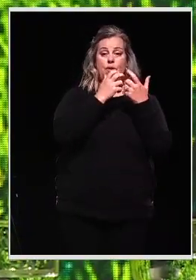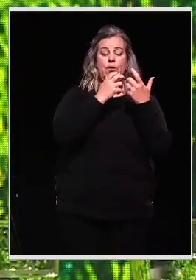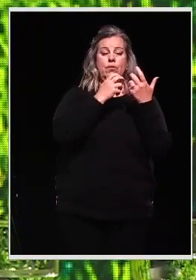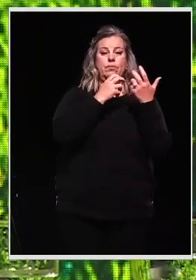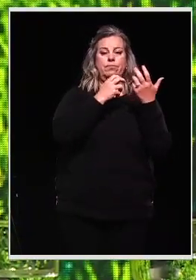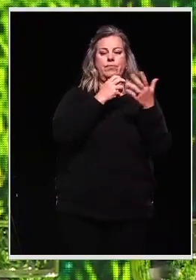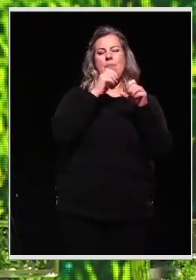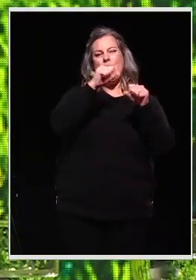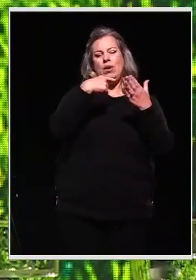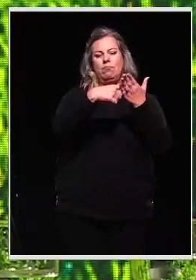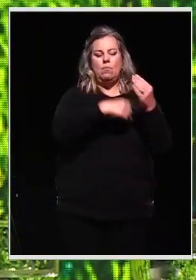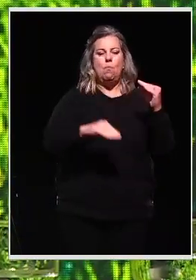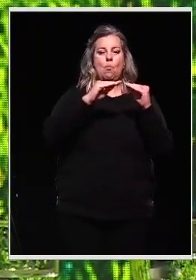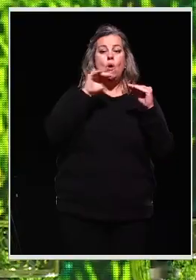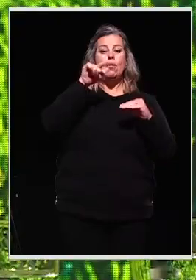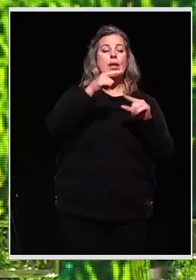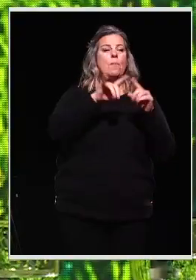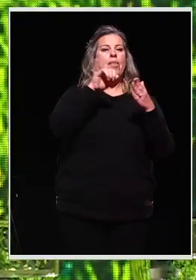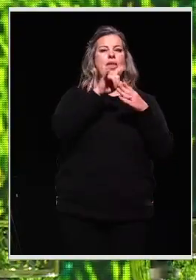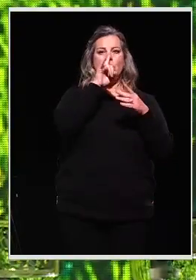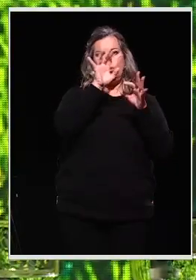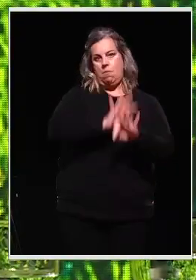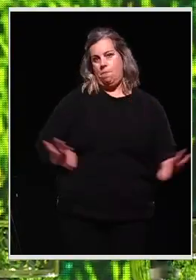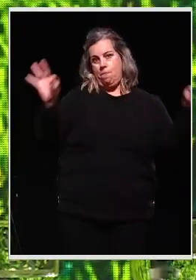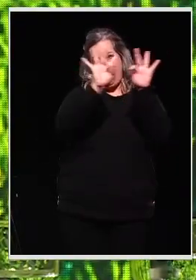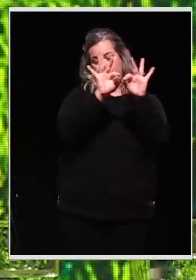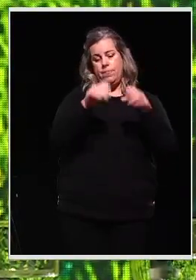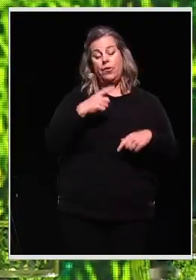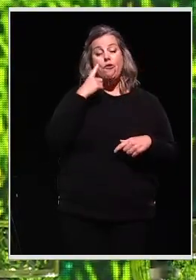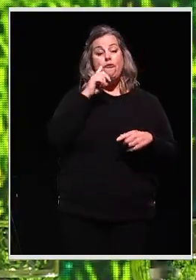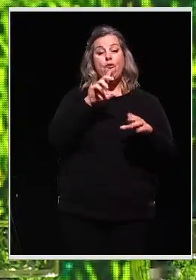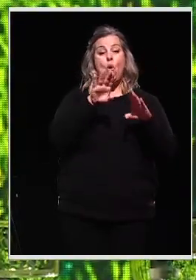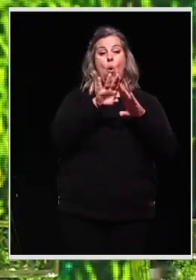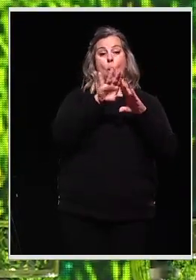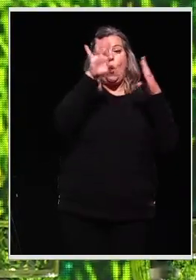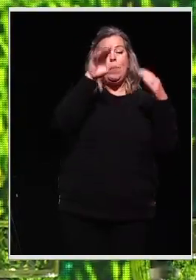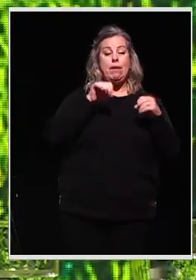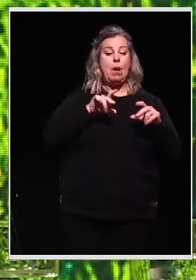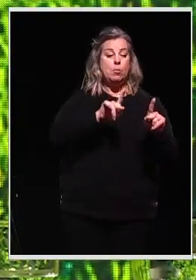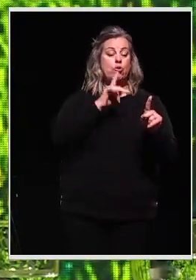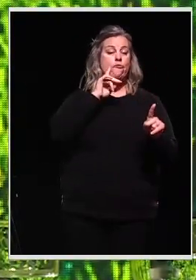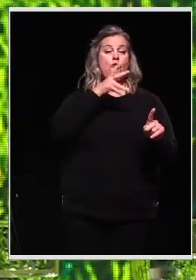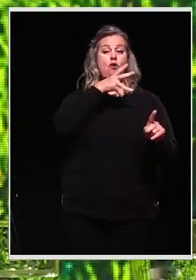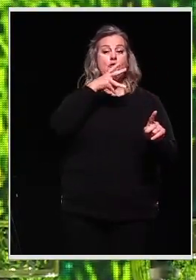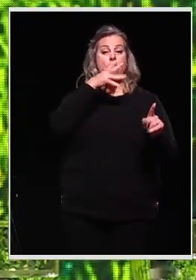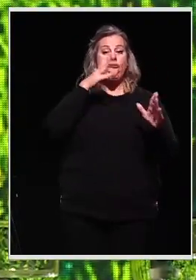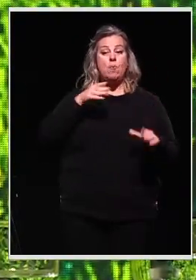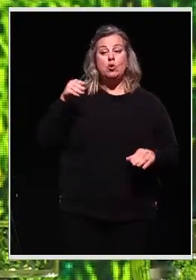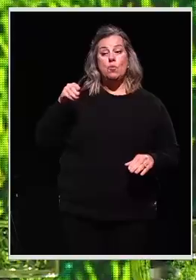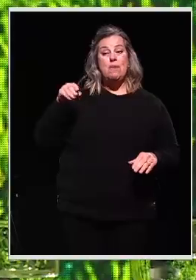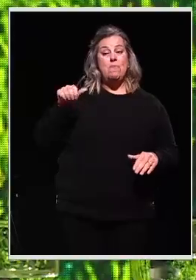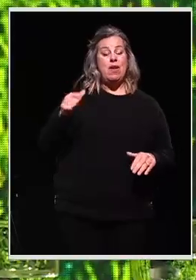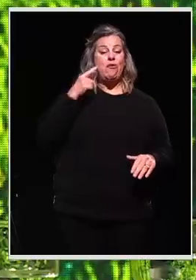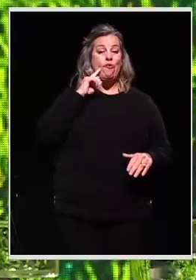stuff we're doing there later, are what's going to be fundamental to unlocking the opportunity for farmers to get paid for the